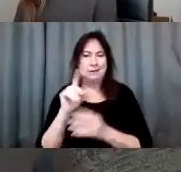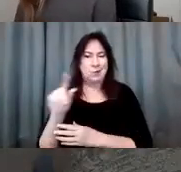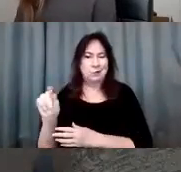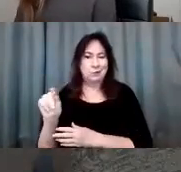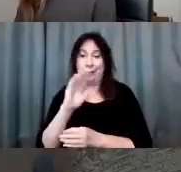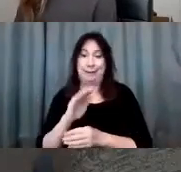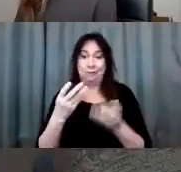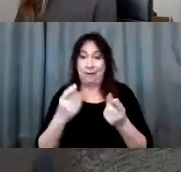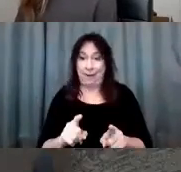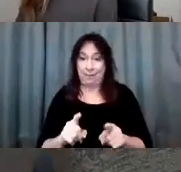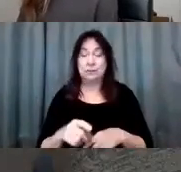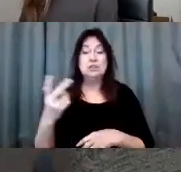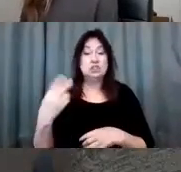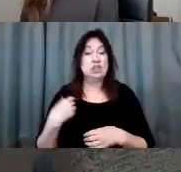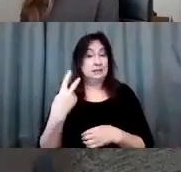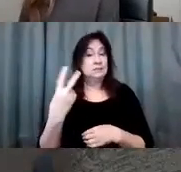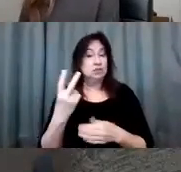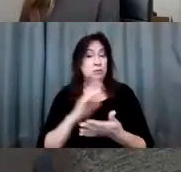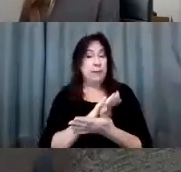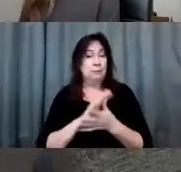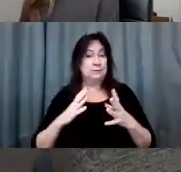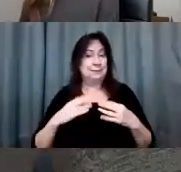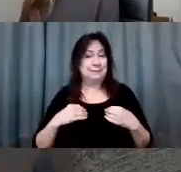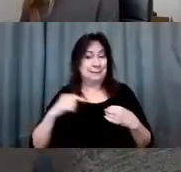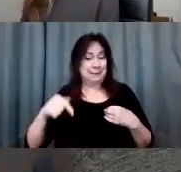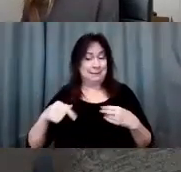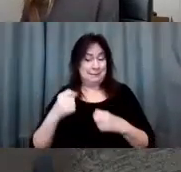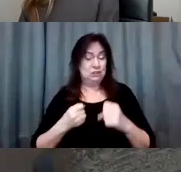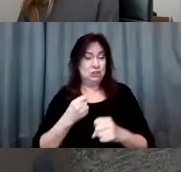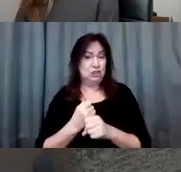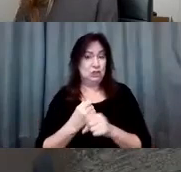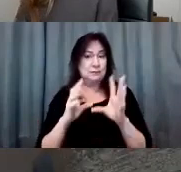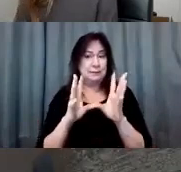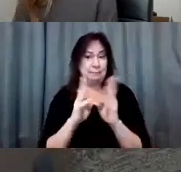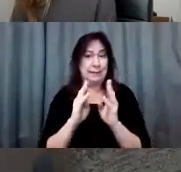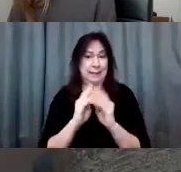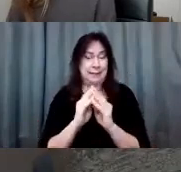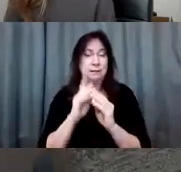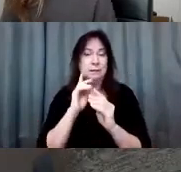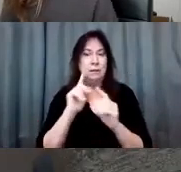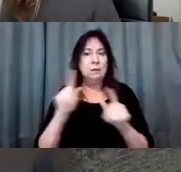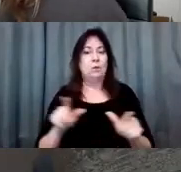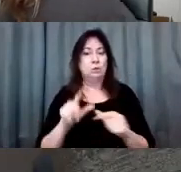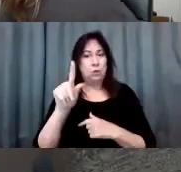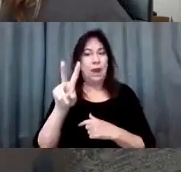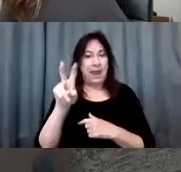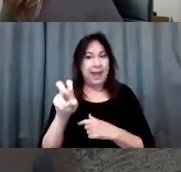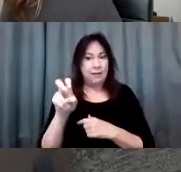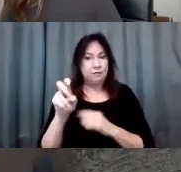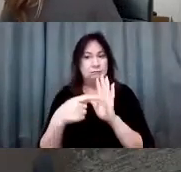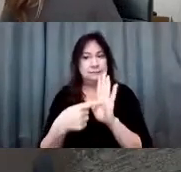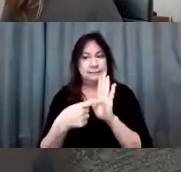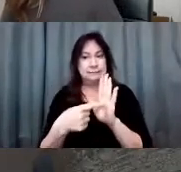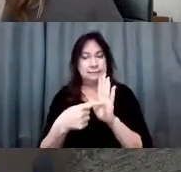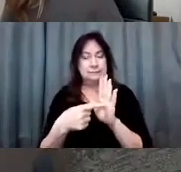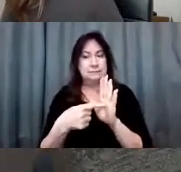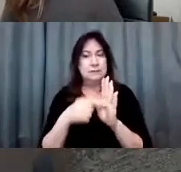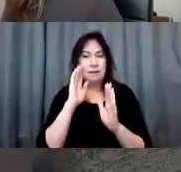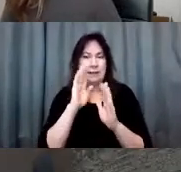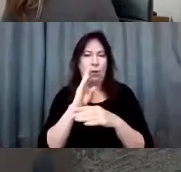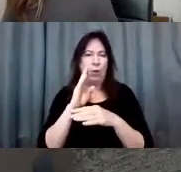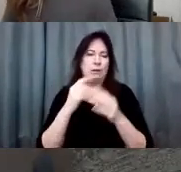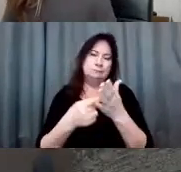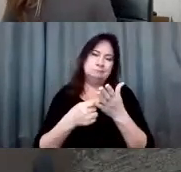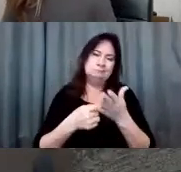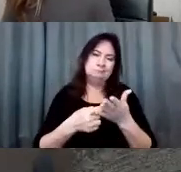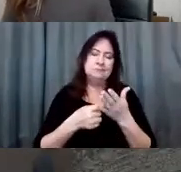She has two papers accepted for this year's meeting, and we're gonna do a live demonstration that will talk a lot